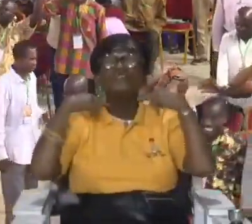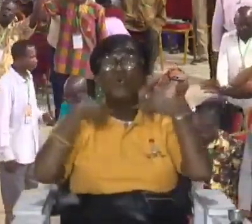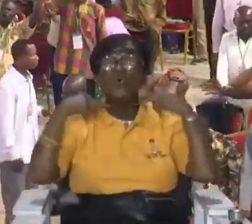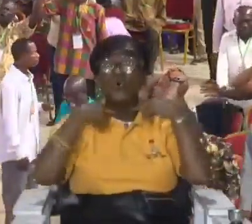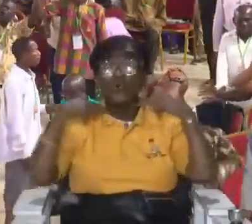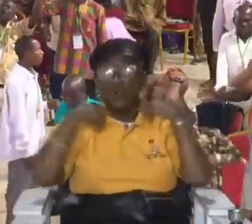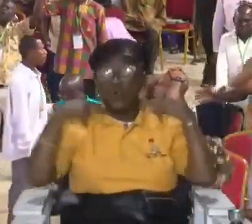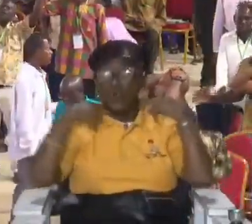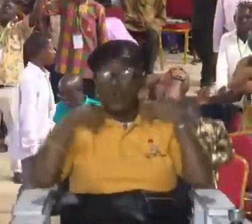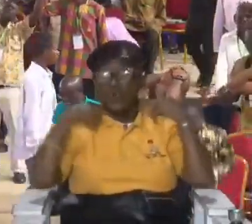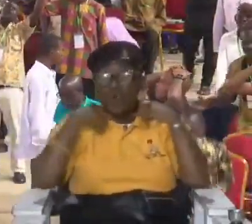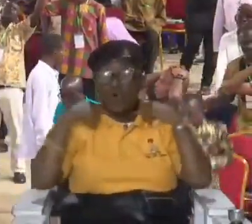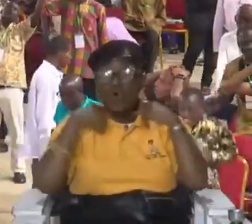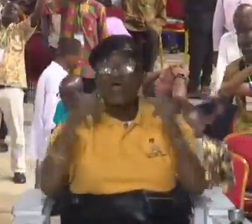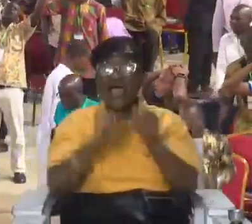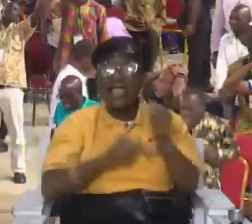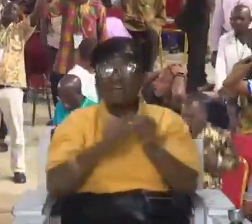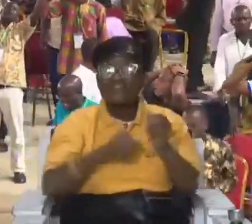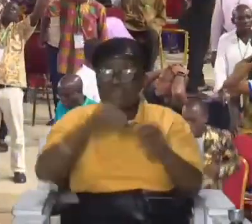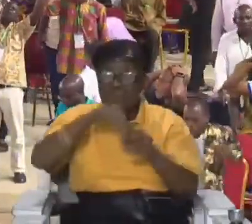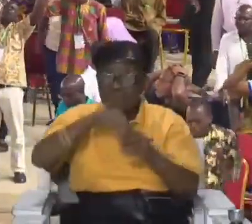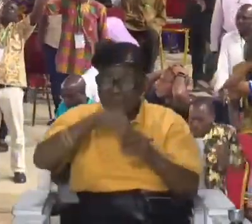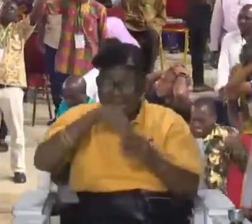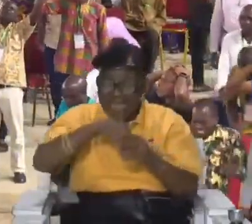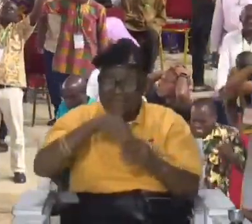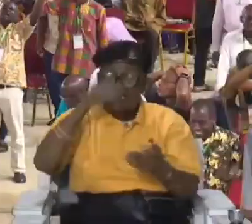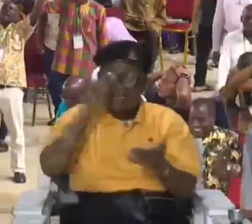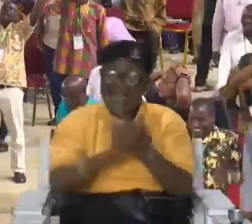every plant you have not planted,